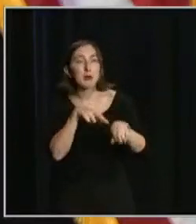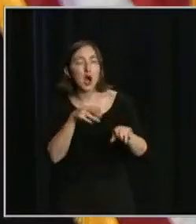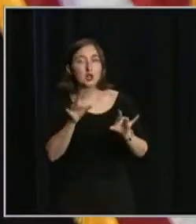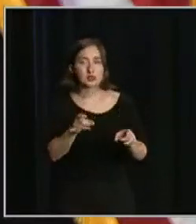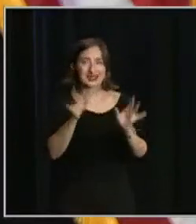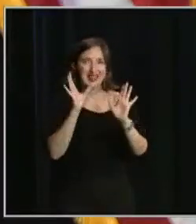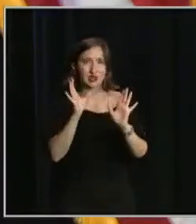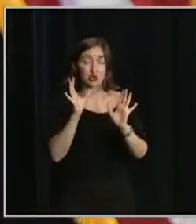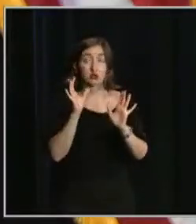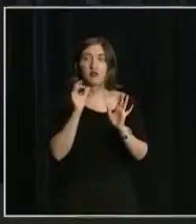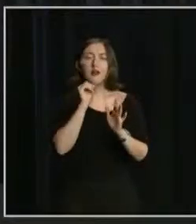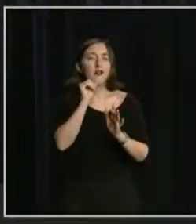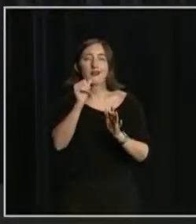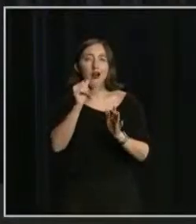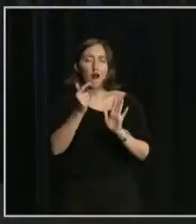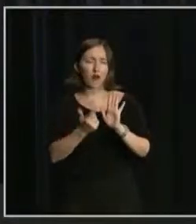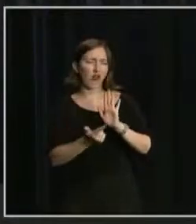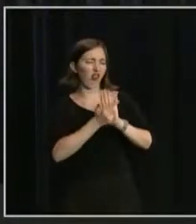have our hands tied.